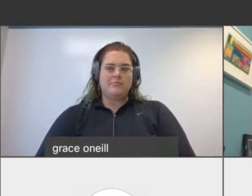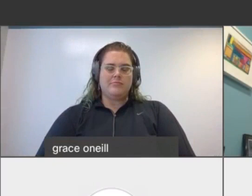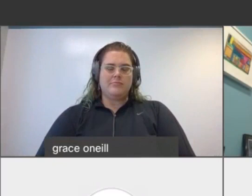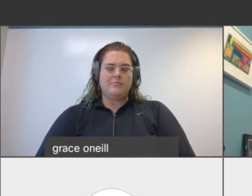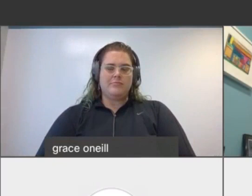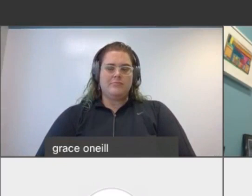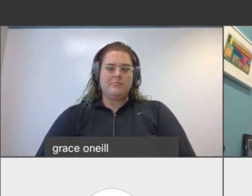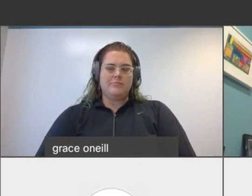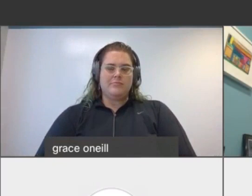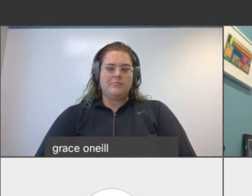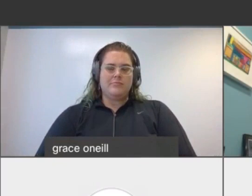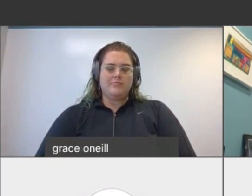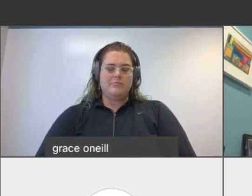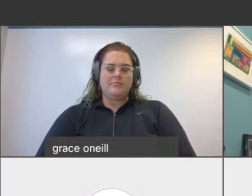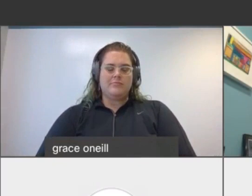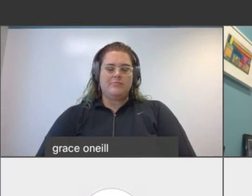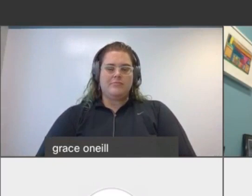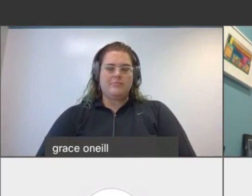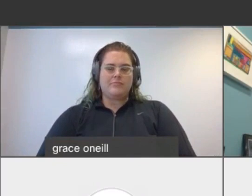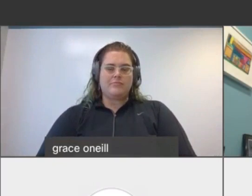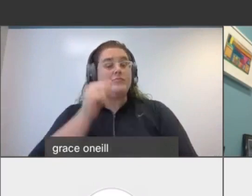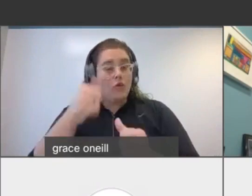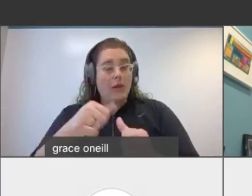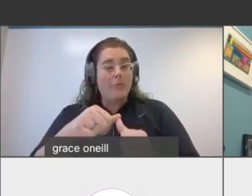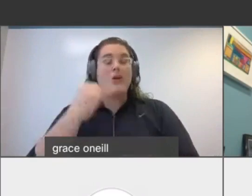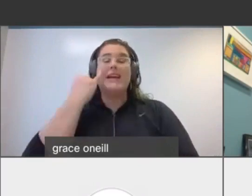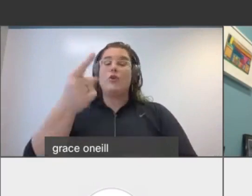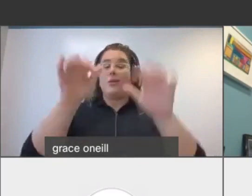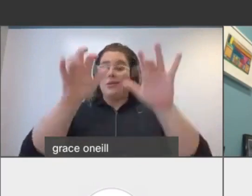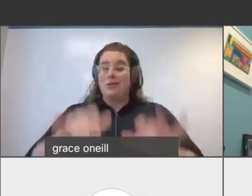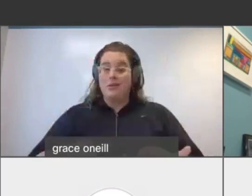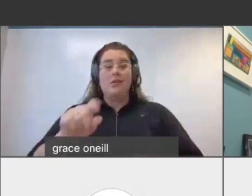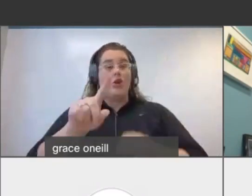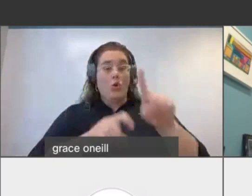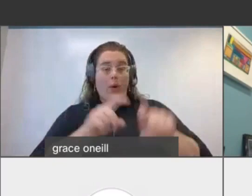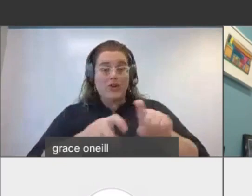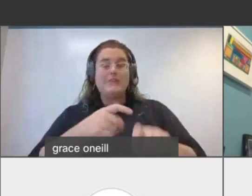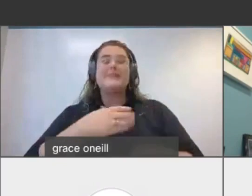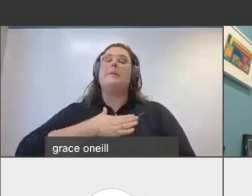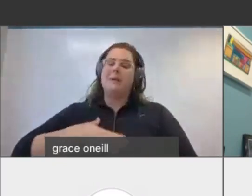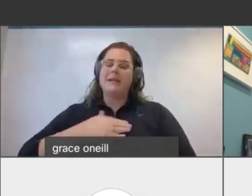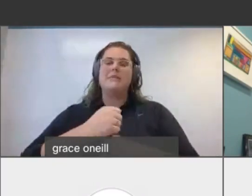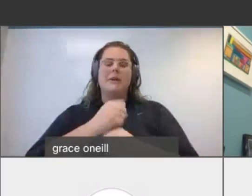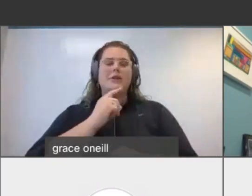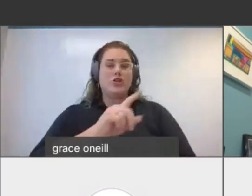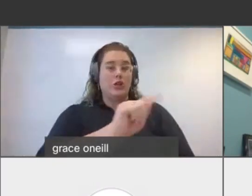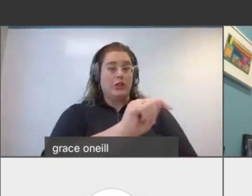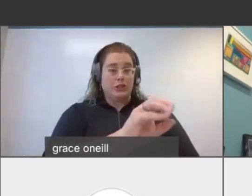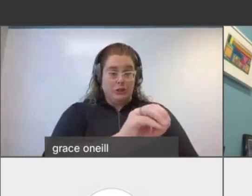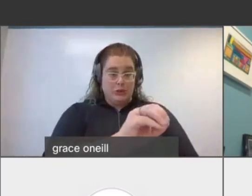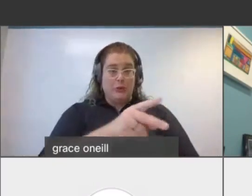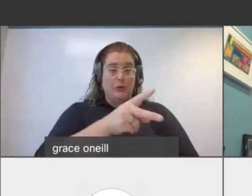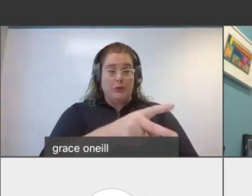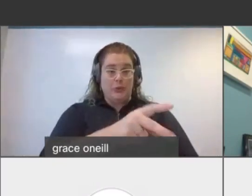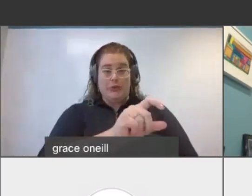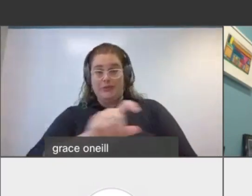As a reminder, people can put in questions. If you do, please make the question to everyone, and you have